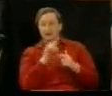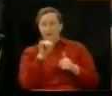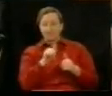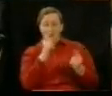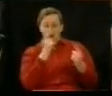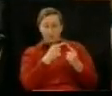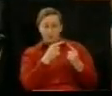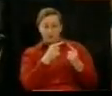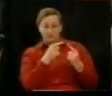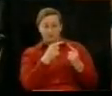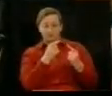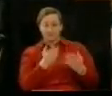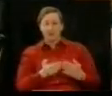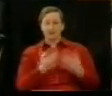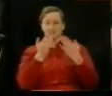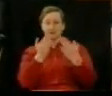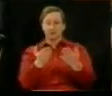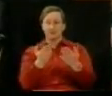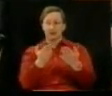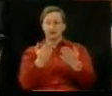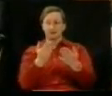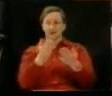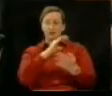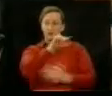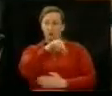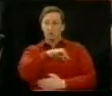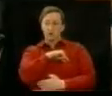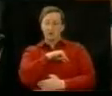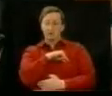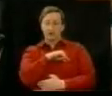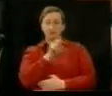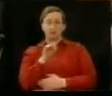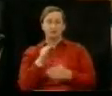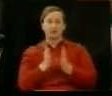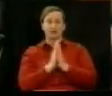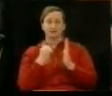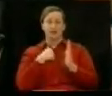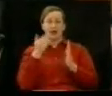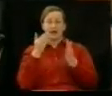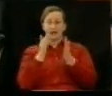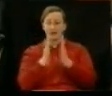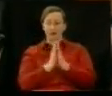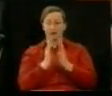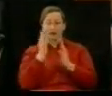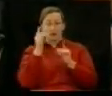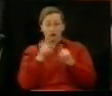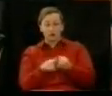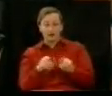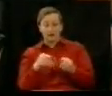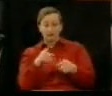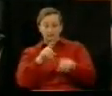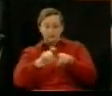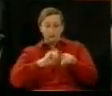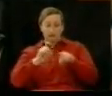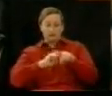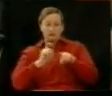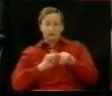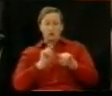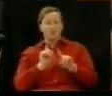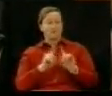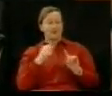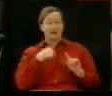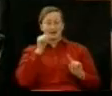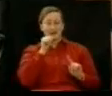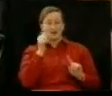submit qualifications if we ask, because I agree with Mr. Lambert. We're getting a lot of phone calls, but I don't think that that's the public process